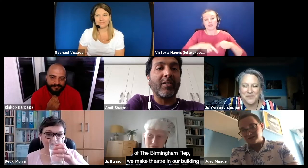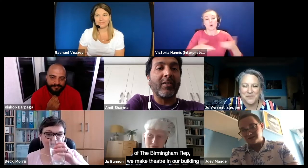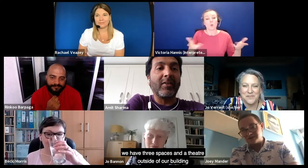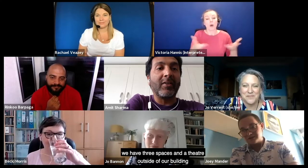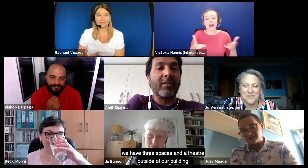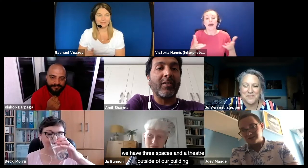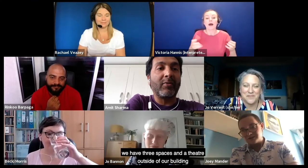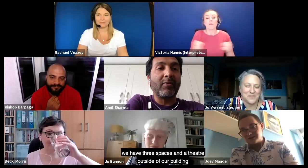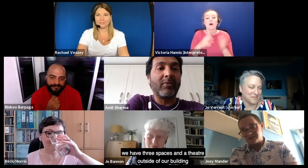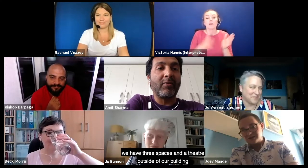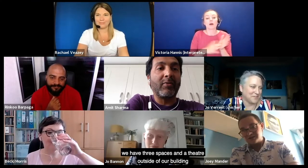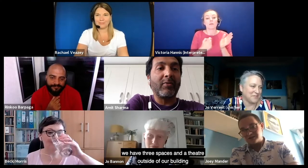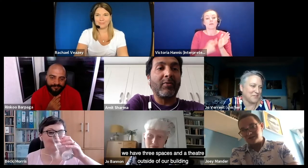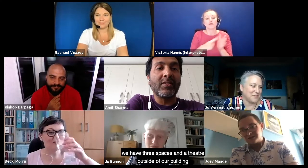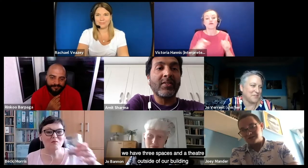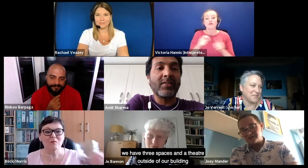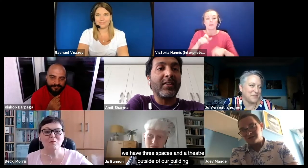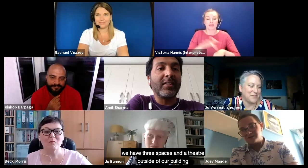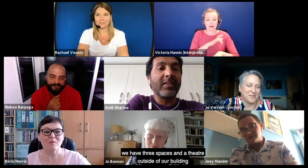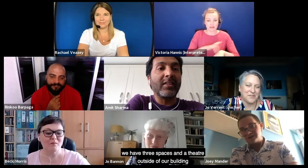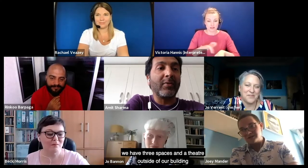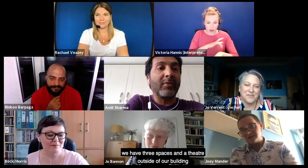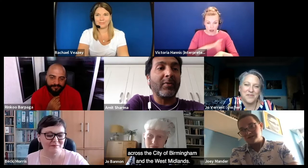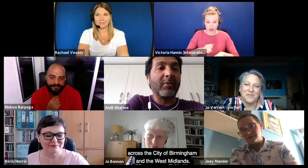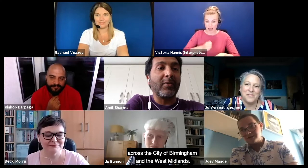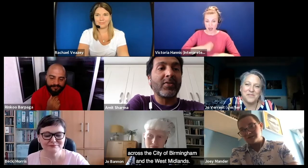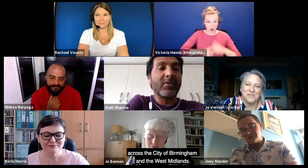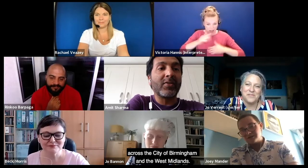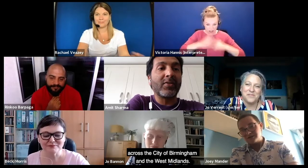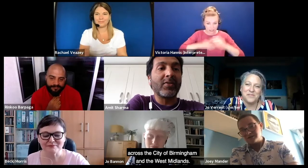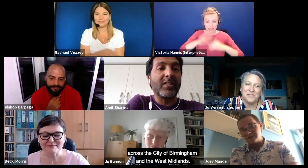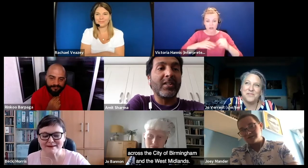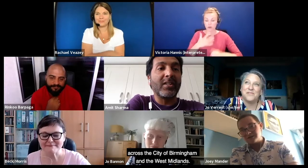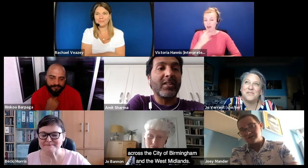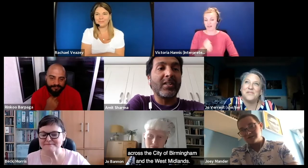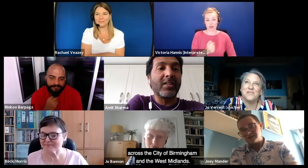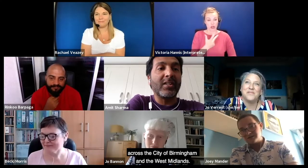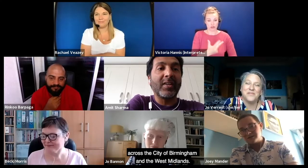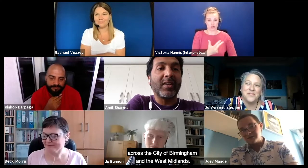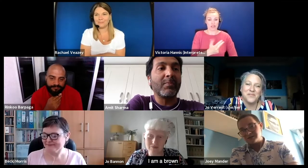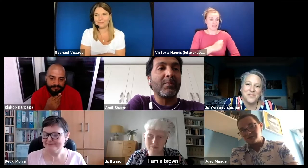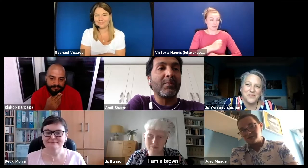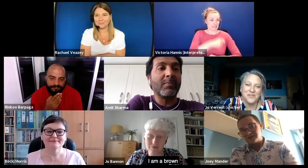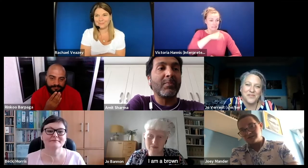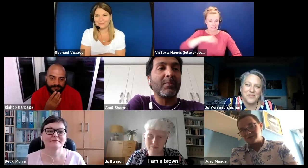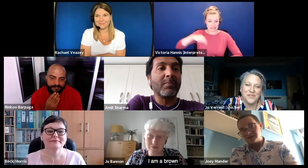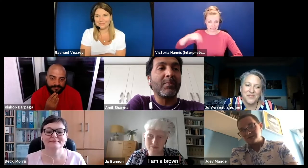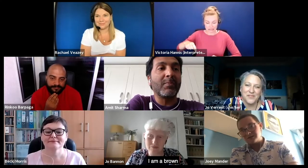our building. We have three spaces and theatre outside of our building across the city of Birmingham and the West